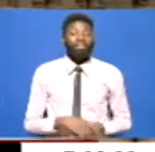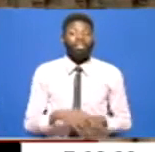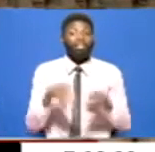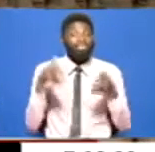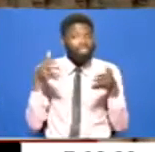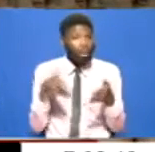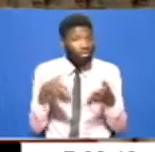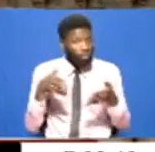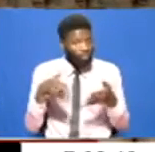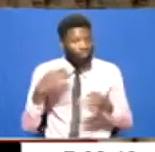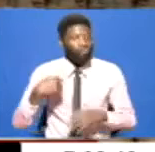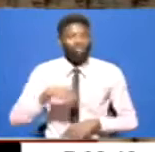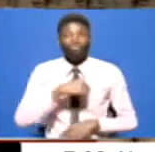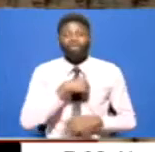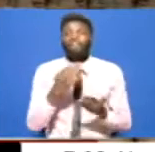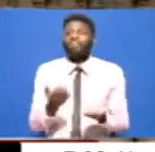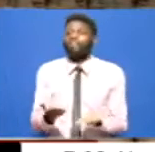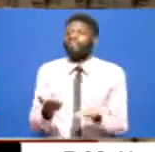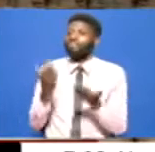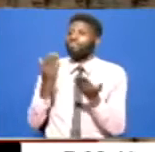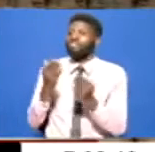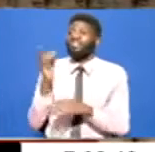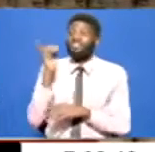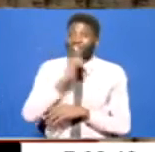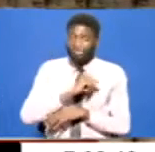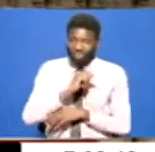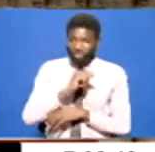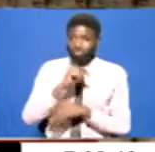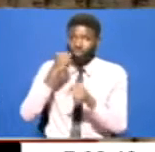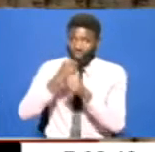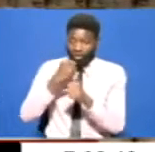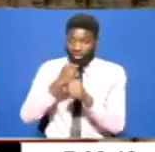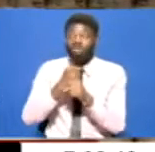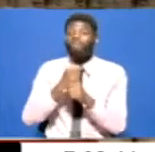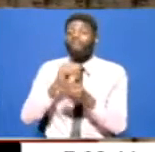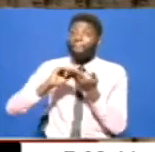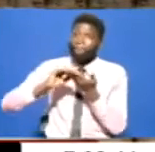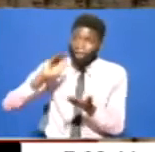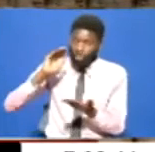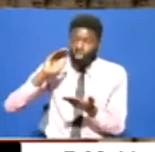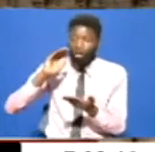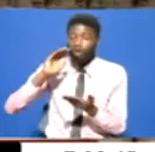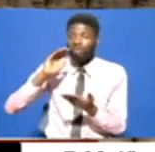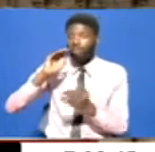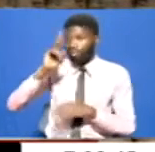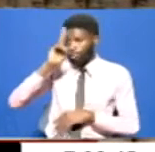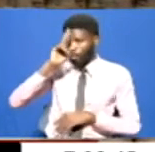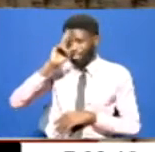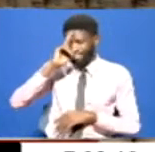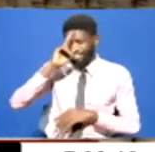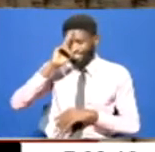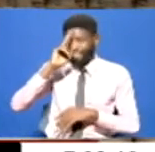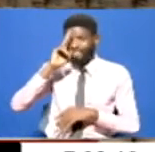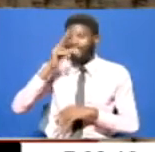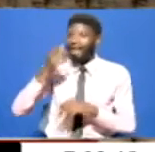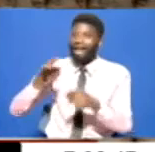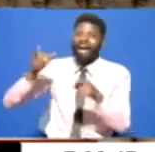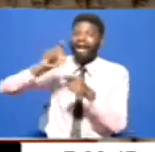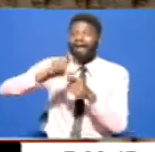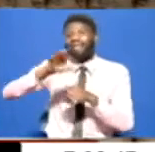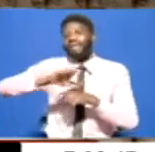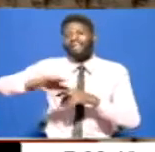We enhanced the security by adding more officers towards the borderline, all the points of entry and exit.